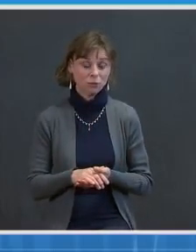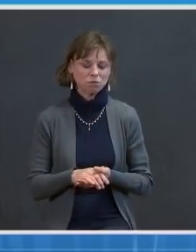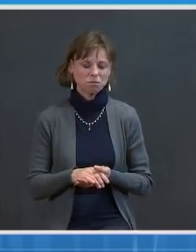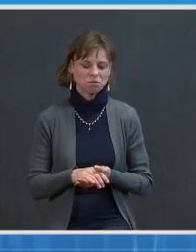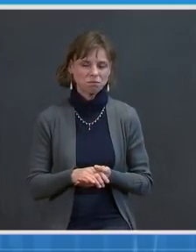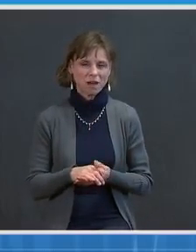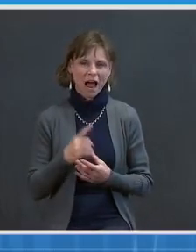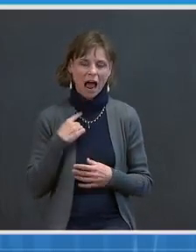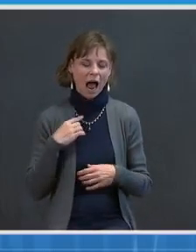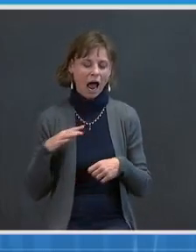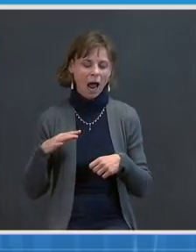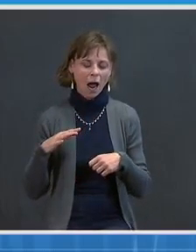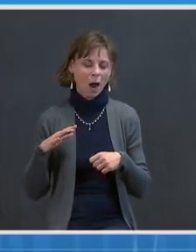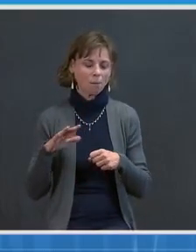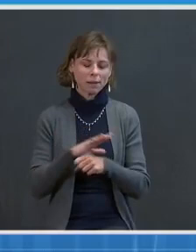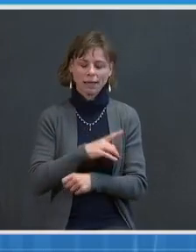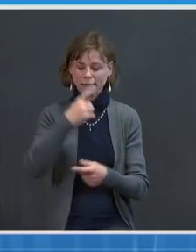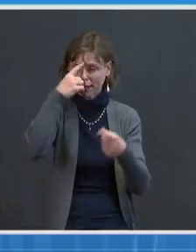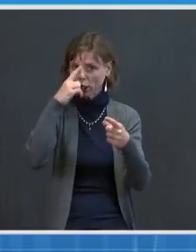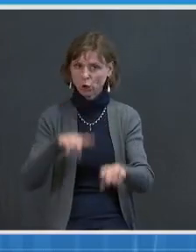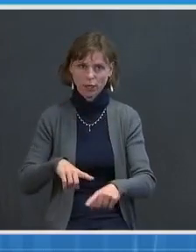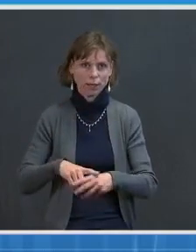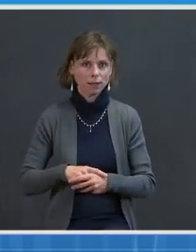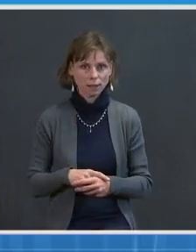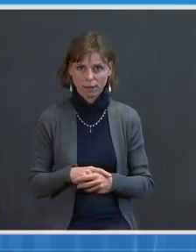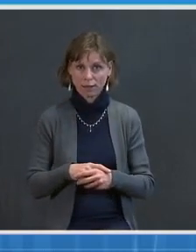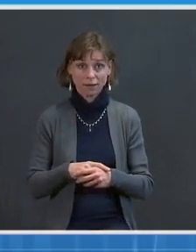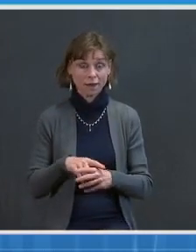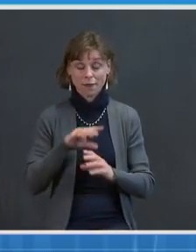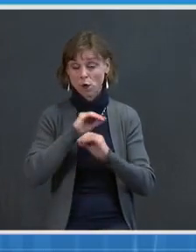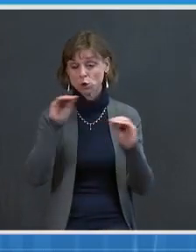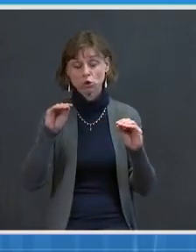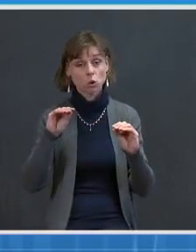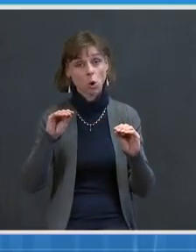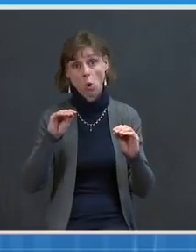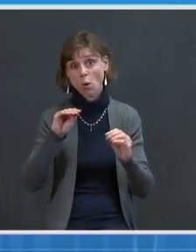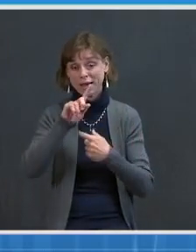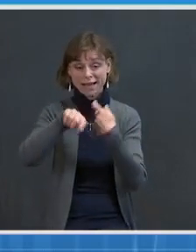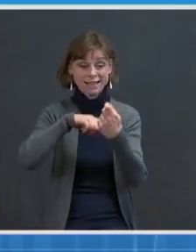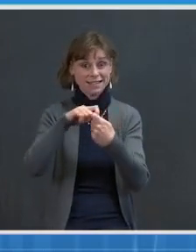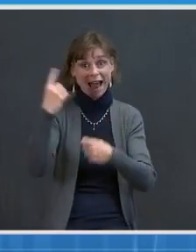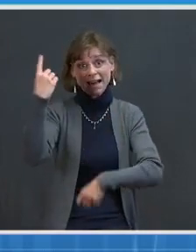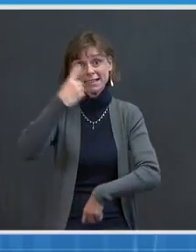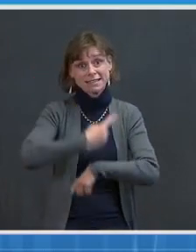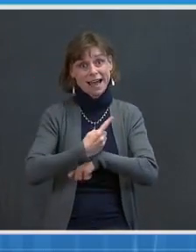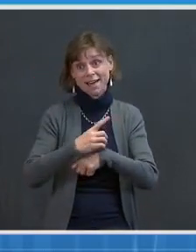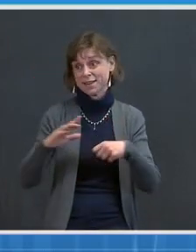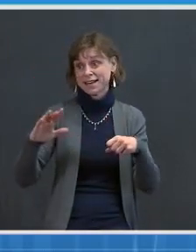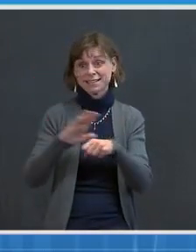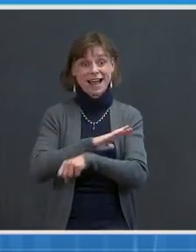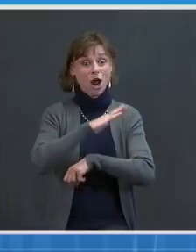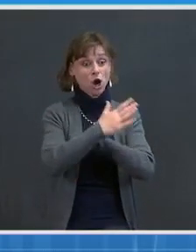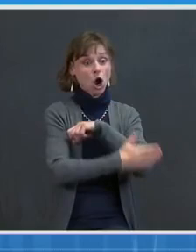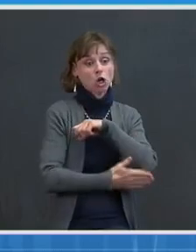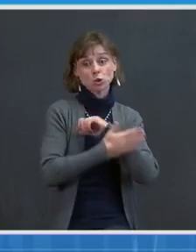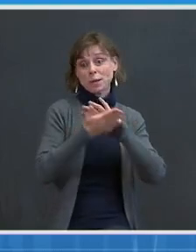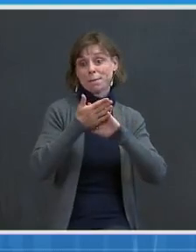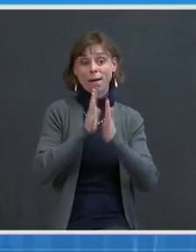with the premise of your question, which is that there is not a magic date where the entire country moves from